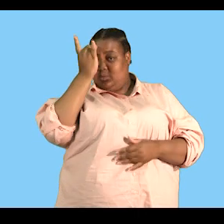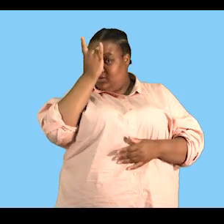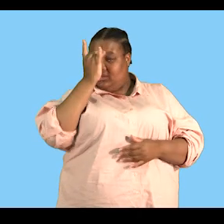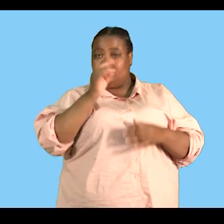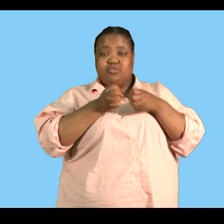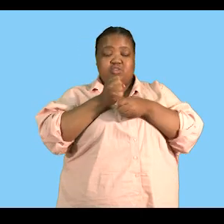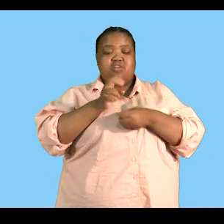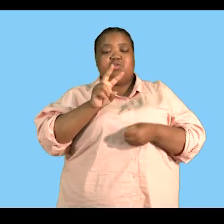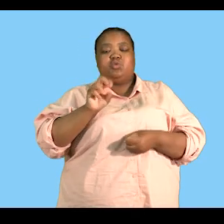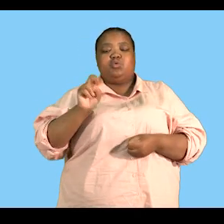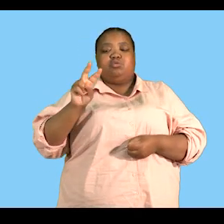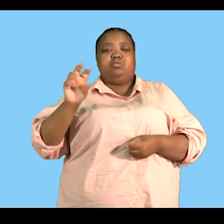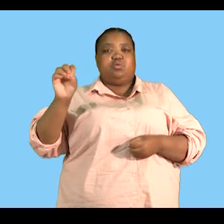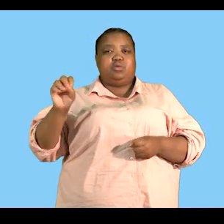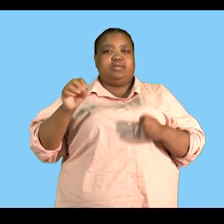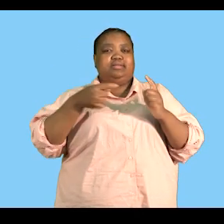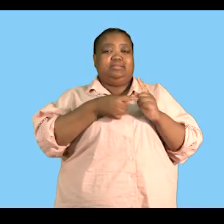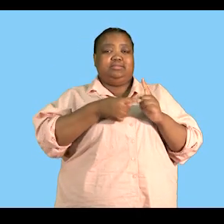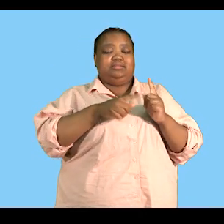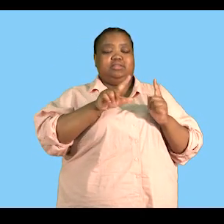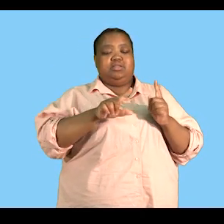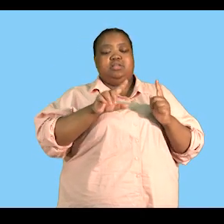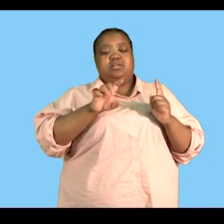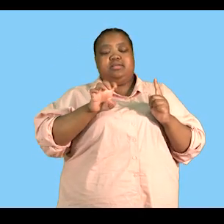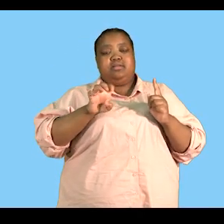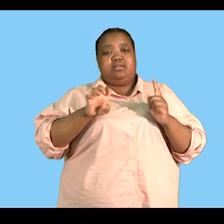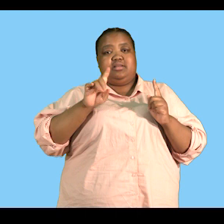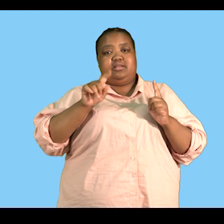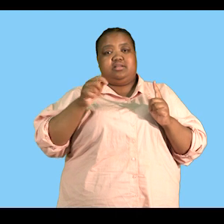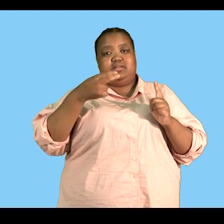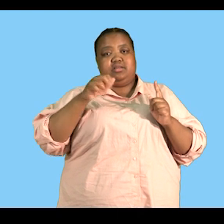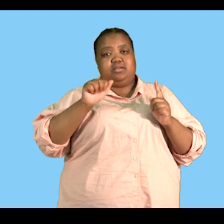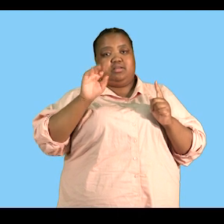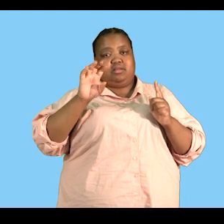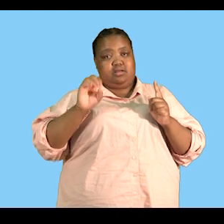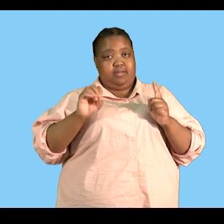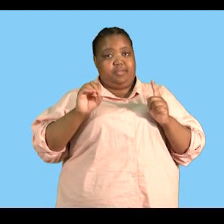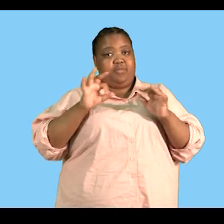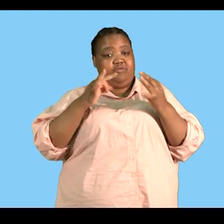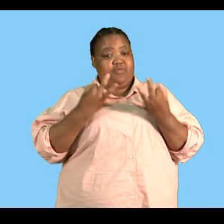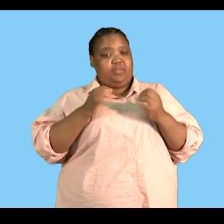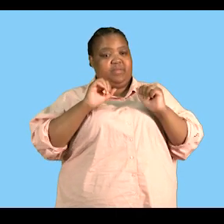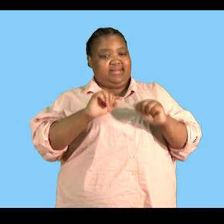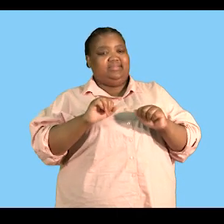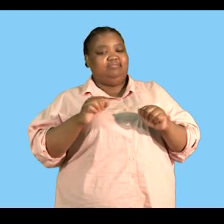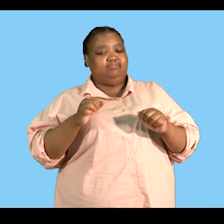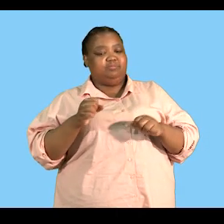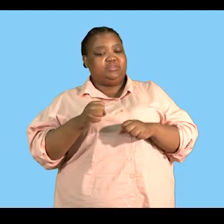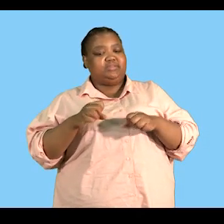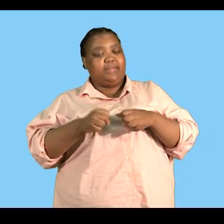a 28-year-old Letabu baked a pizza for his family using the following